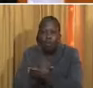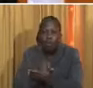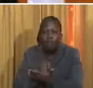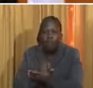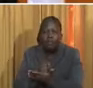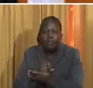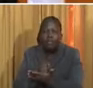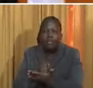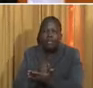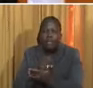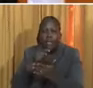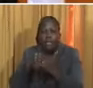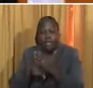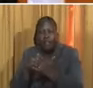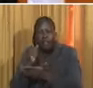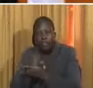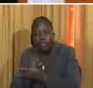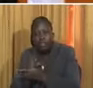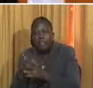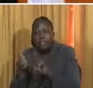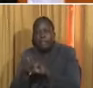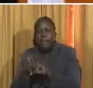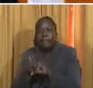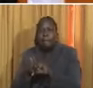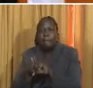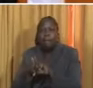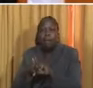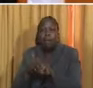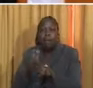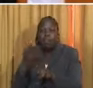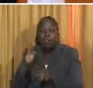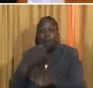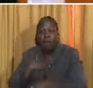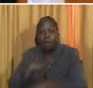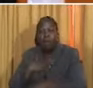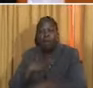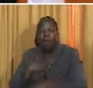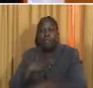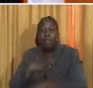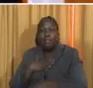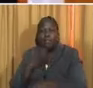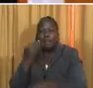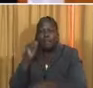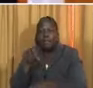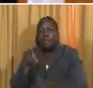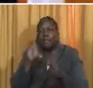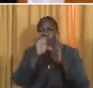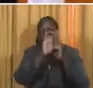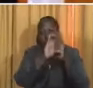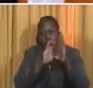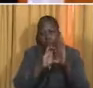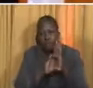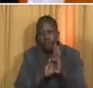or not done in excess of powers donated by the Constitution.